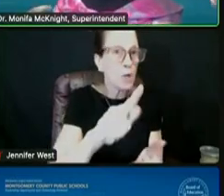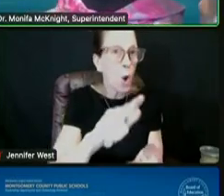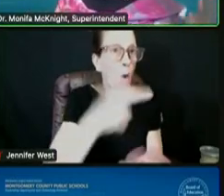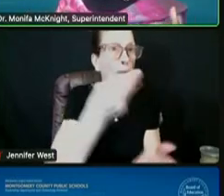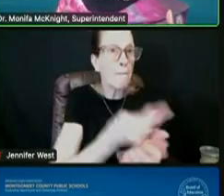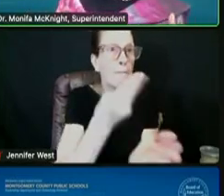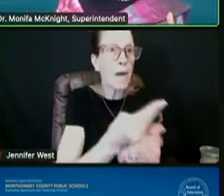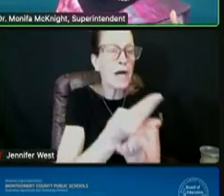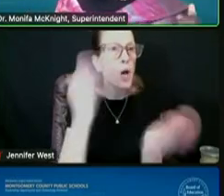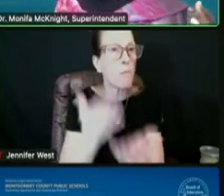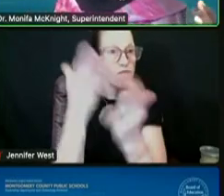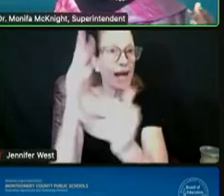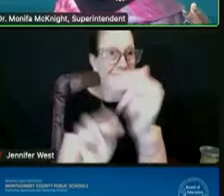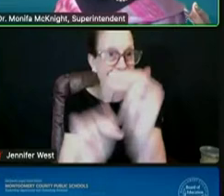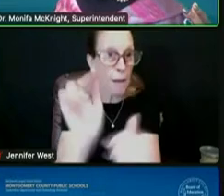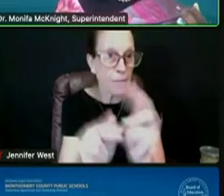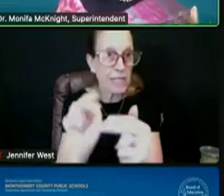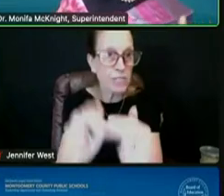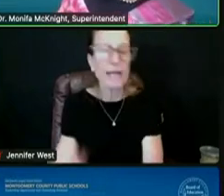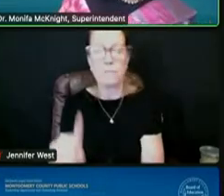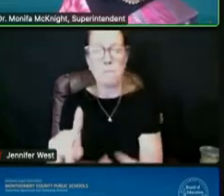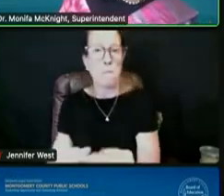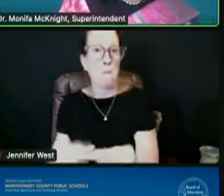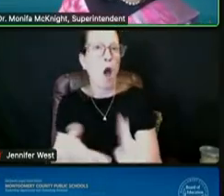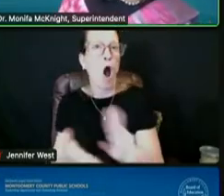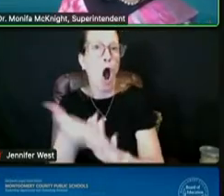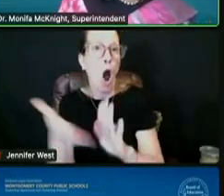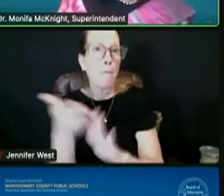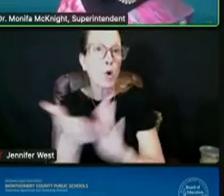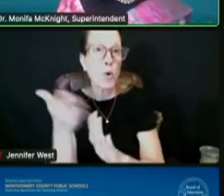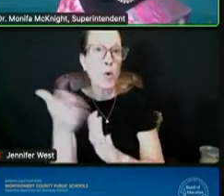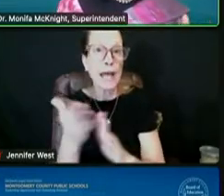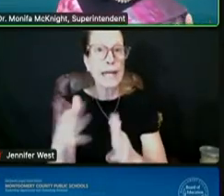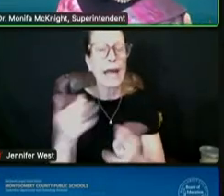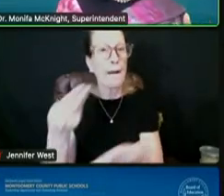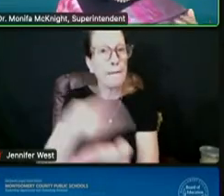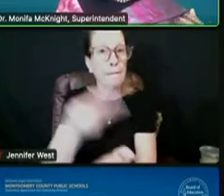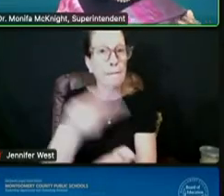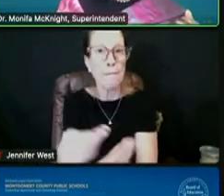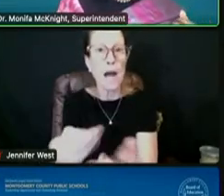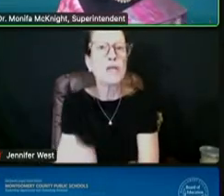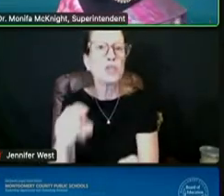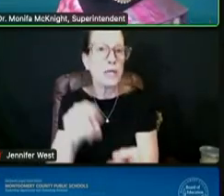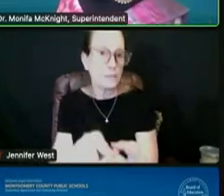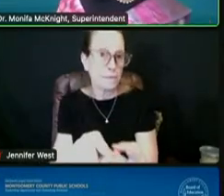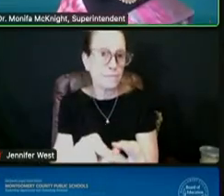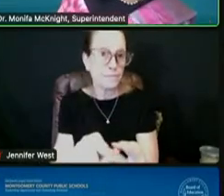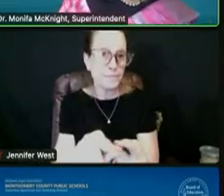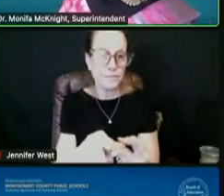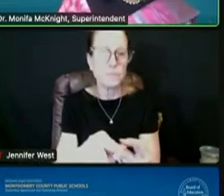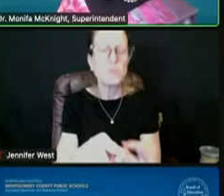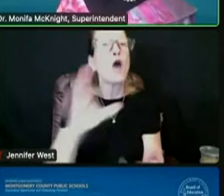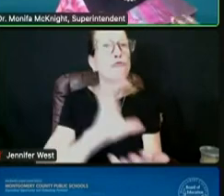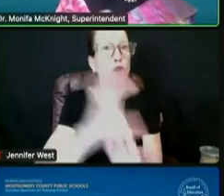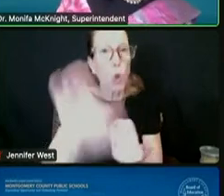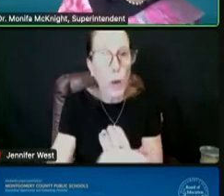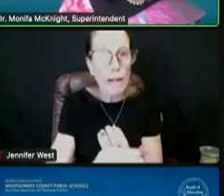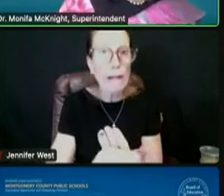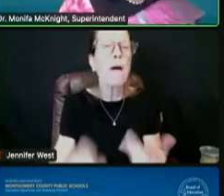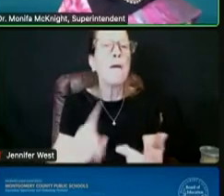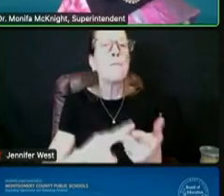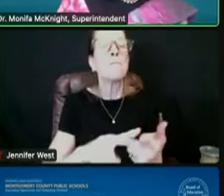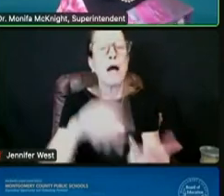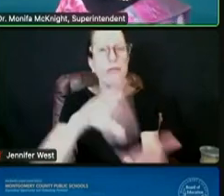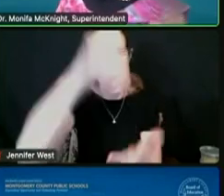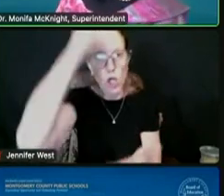the operating budget covers the staff that's in those buildings. Operating budget covers the curriculum and the learning, the